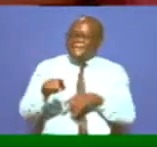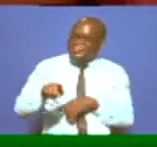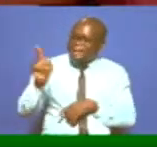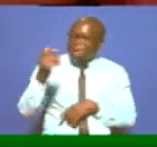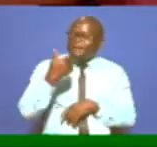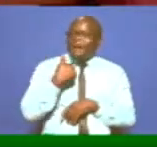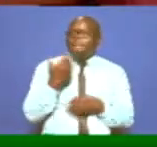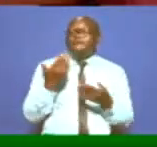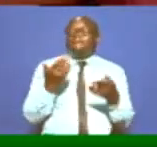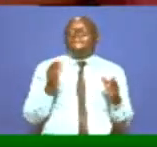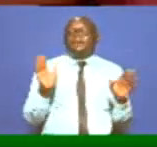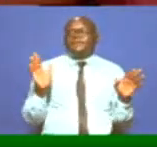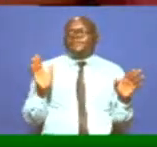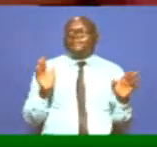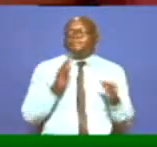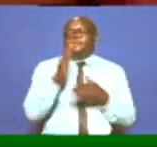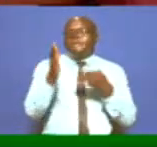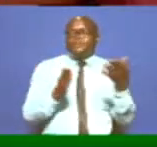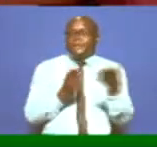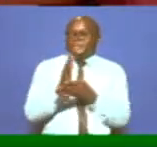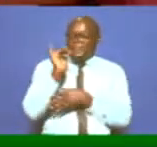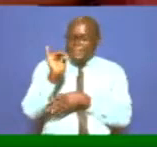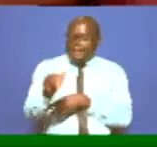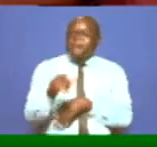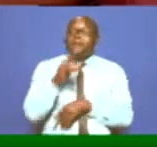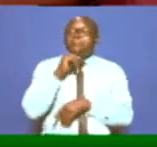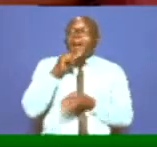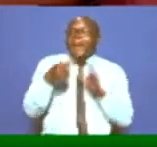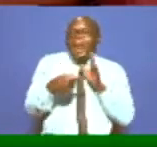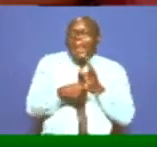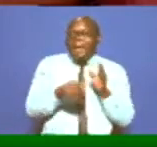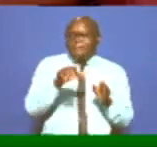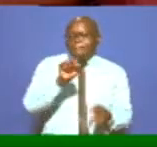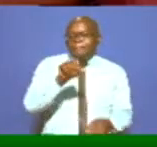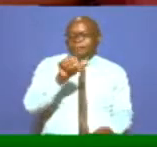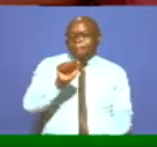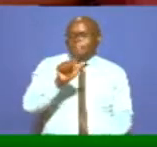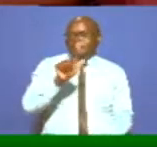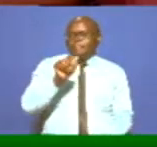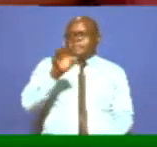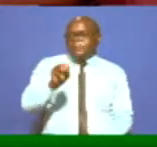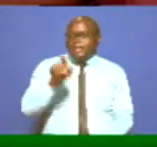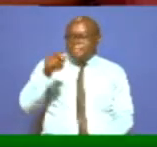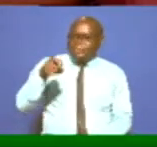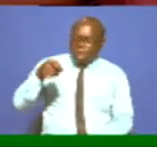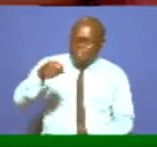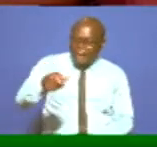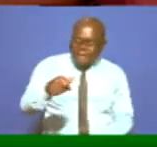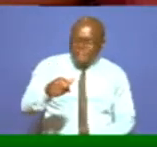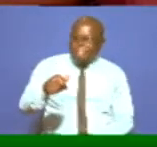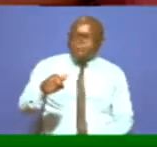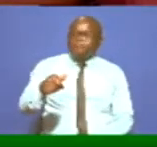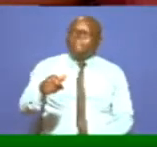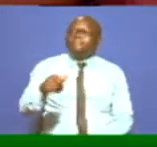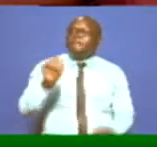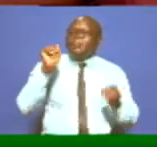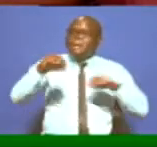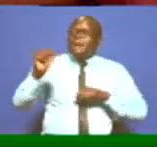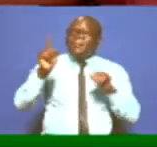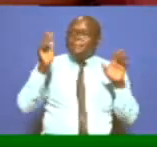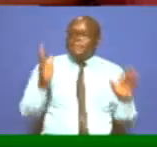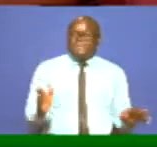place to ensure that Mr. Salim Said receives the compensation, and could the Cabinet